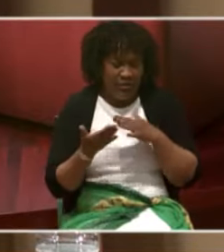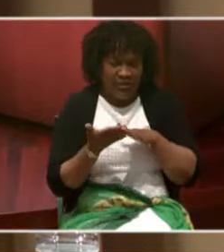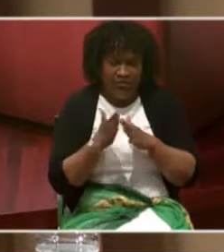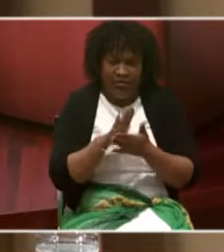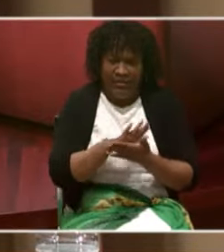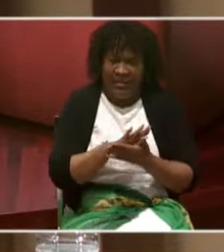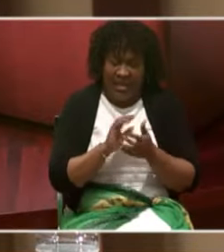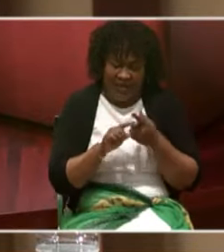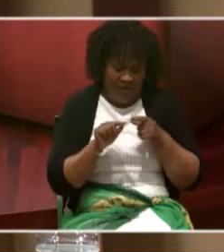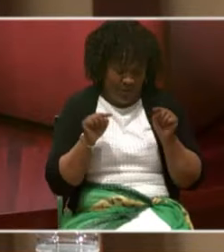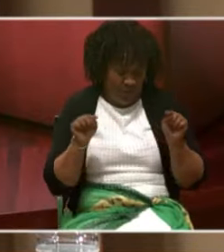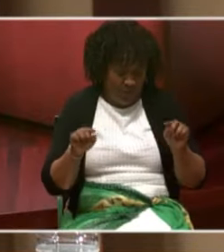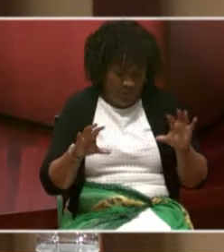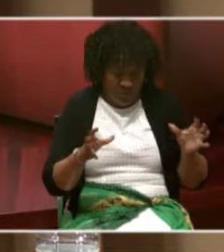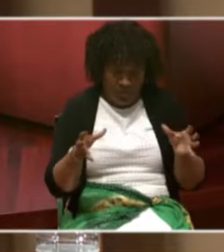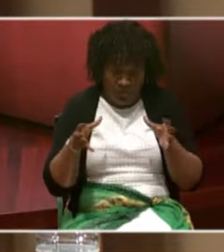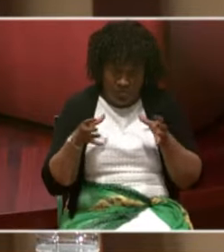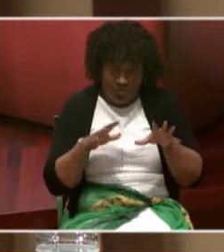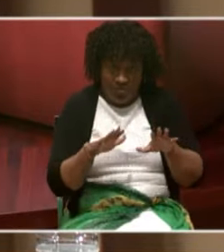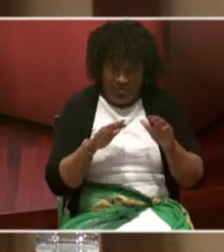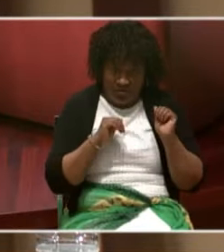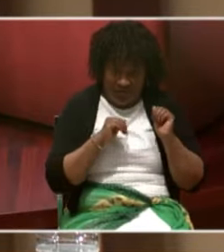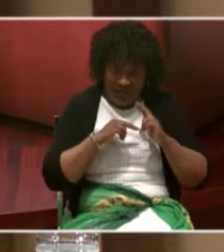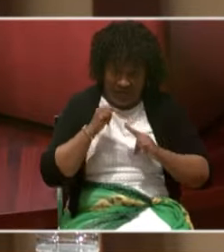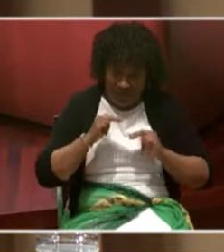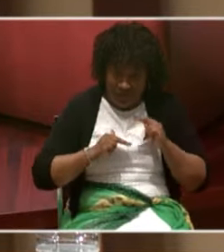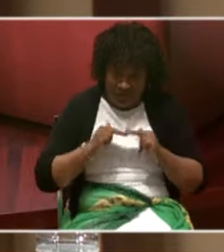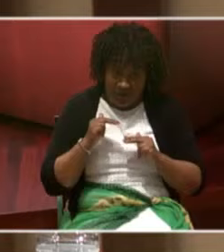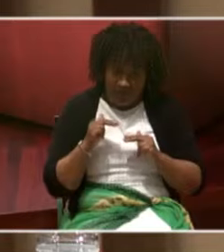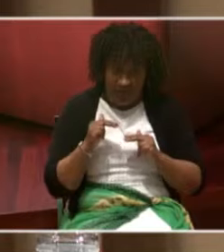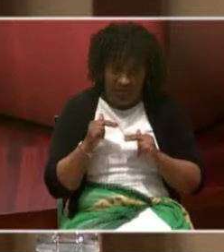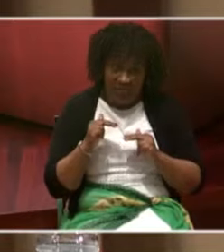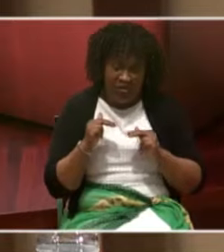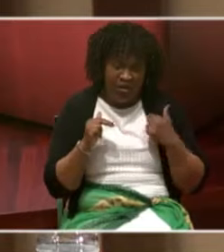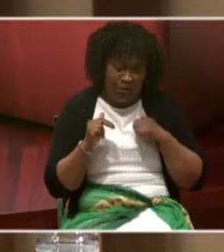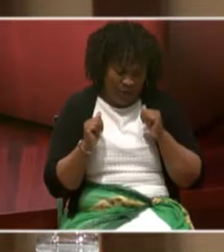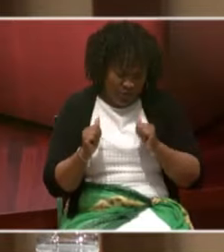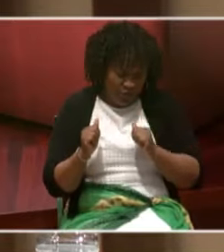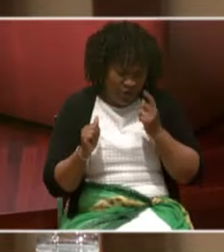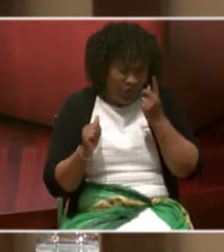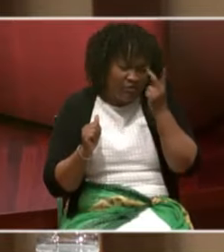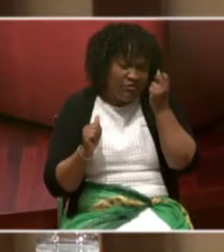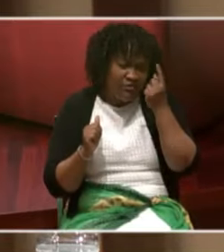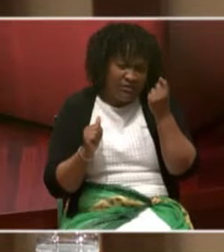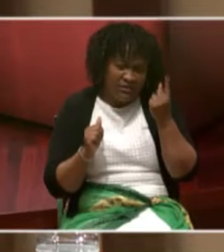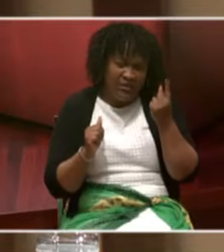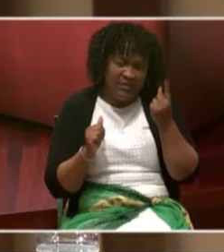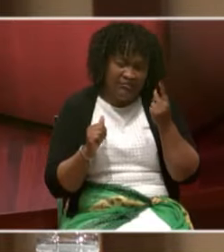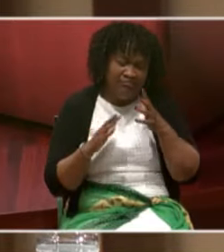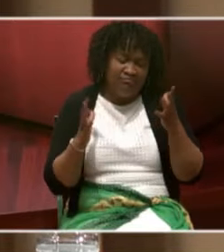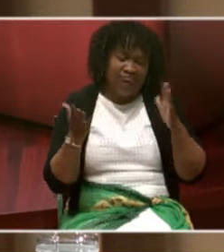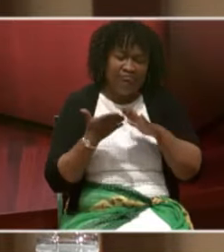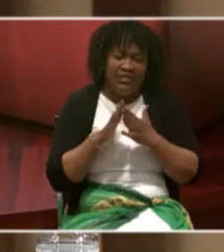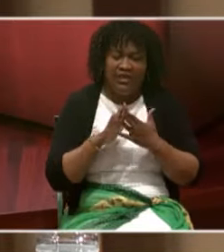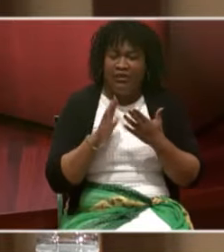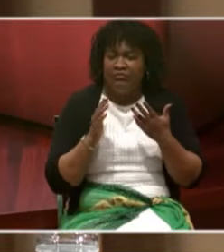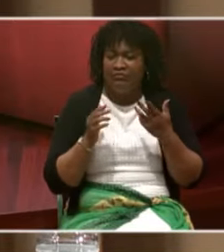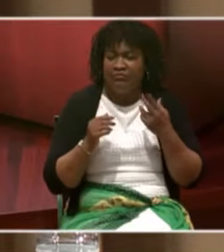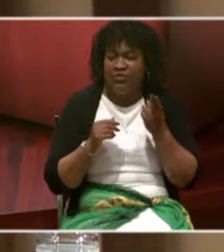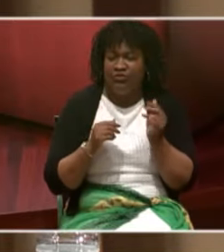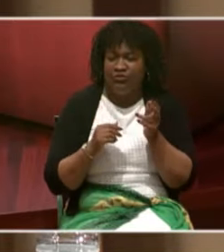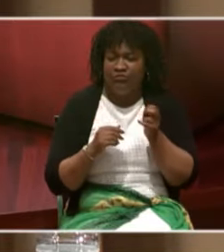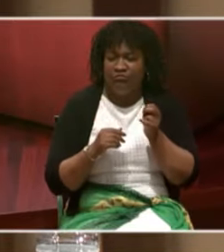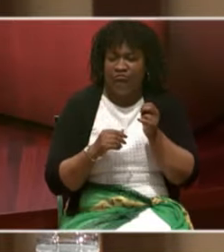stayed in the speech. But in the beginning, I said, in the proposed speech, now, Today we march for jobs and freedom.